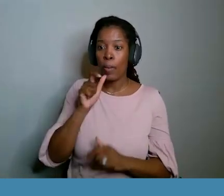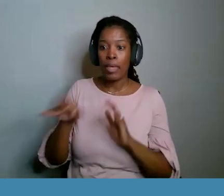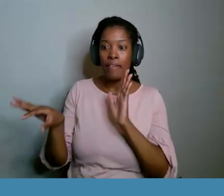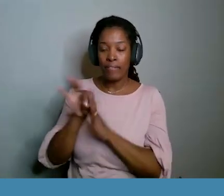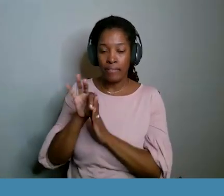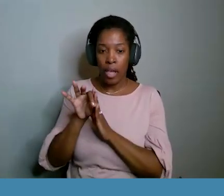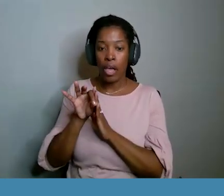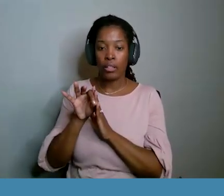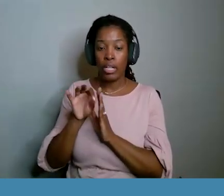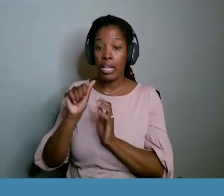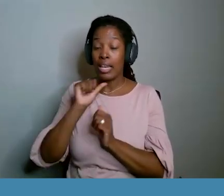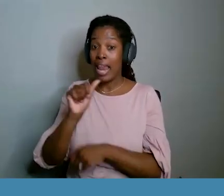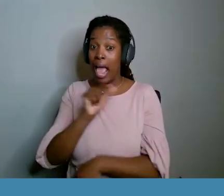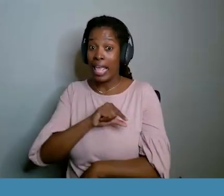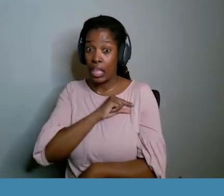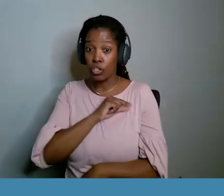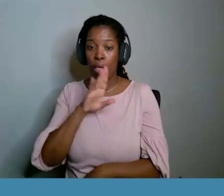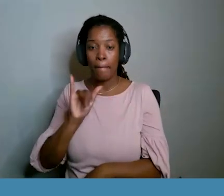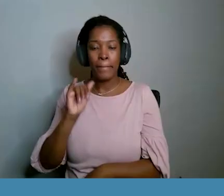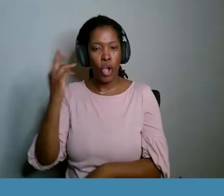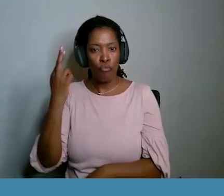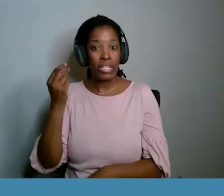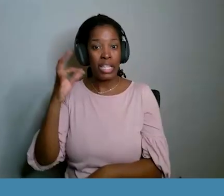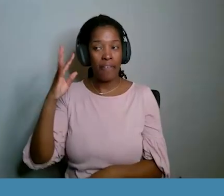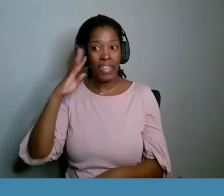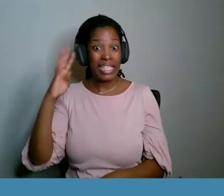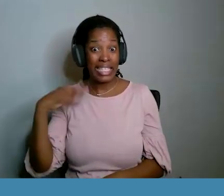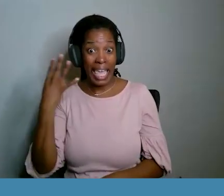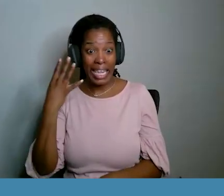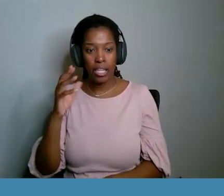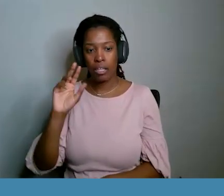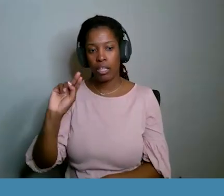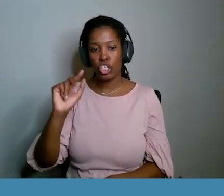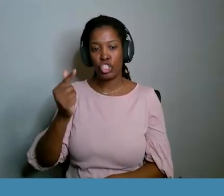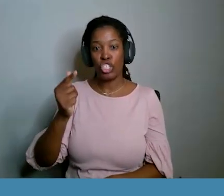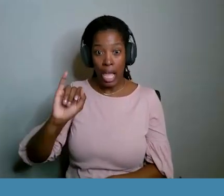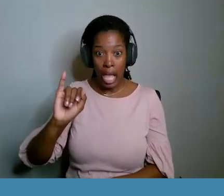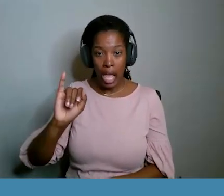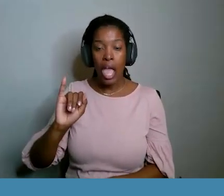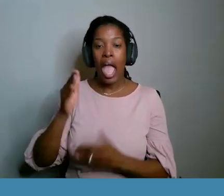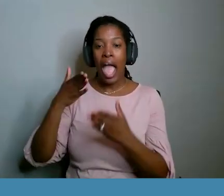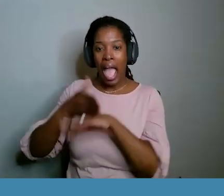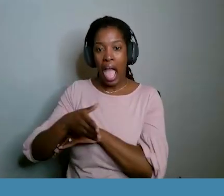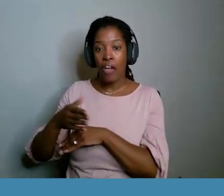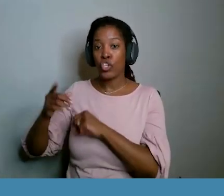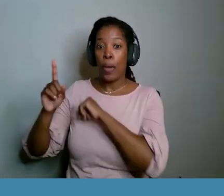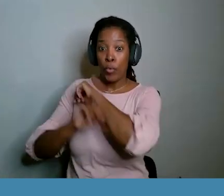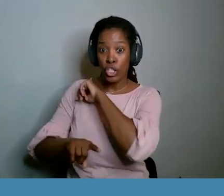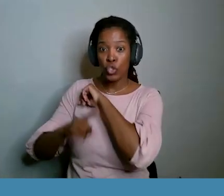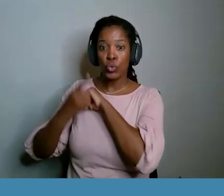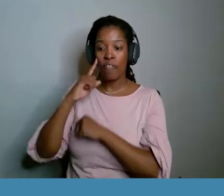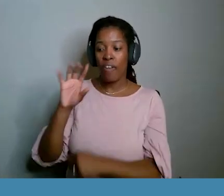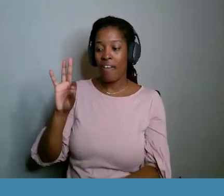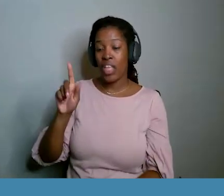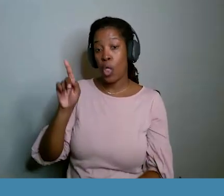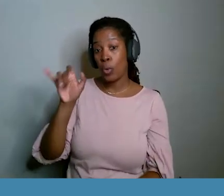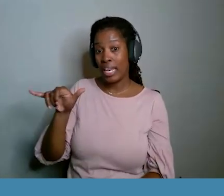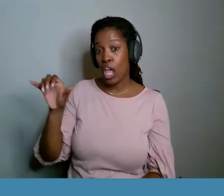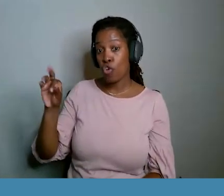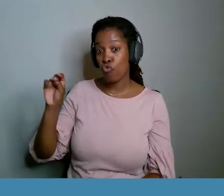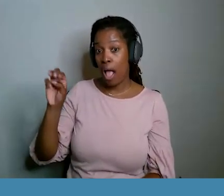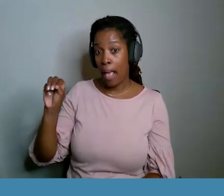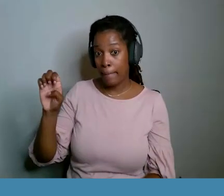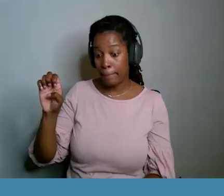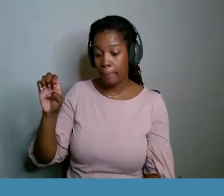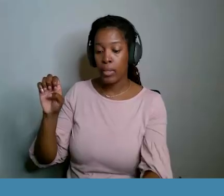by reason of insanity, or NGI, after facing prosecution for a felony crime. So in this case, the court would determine